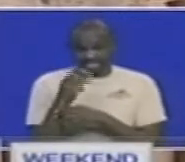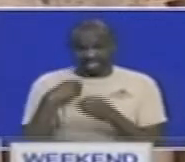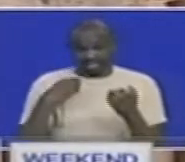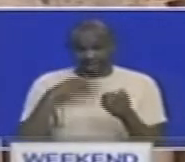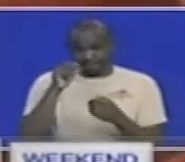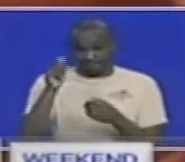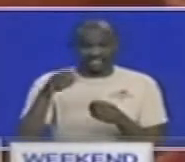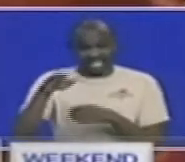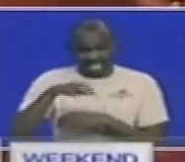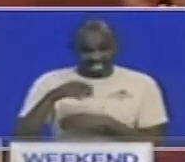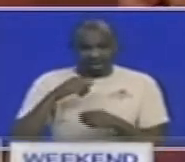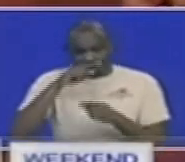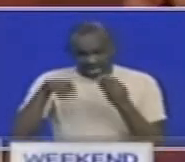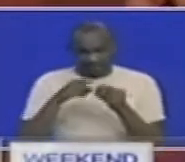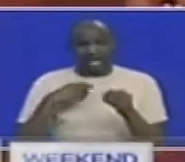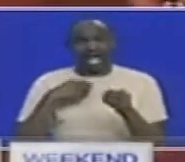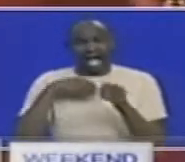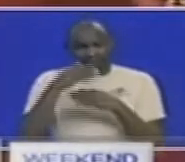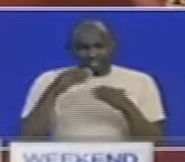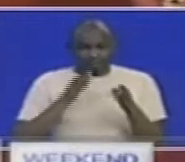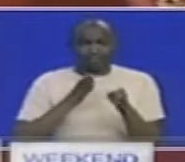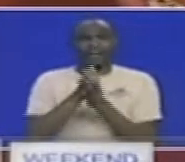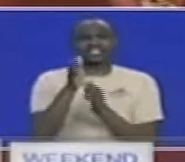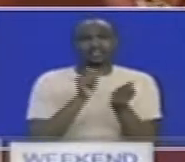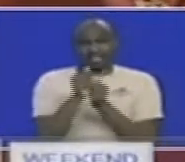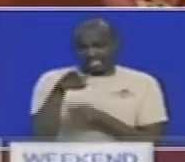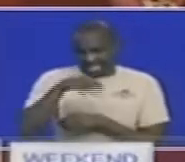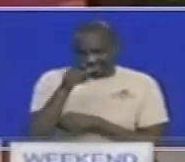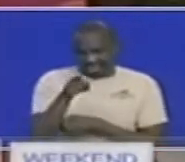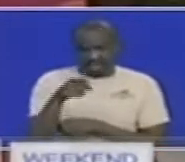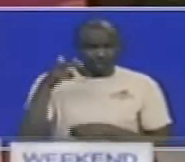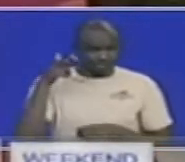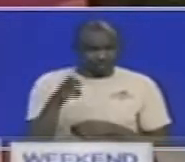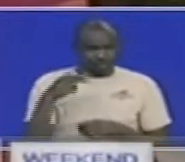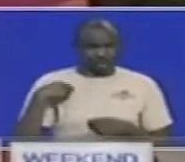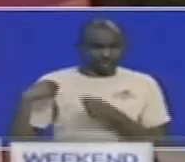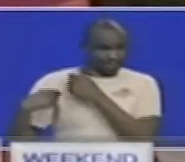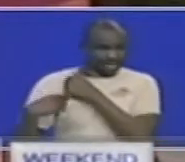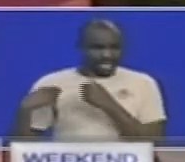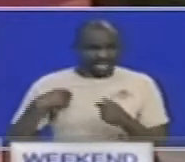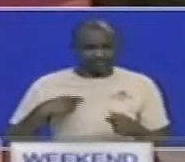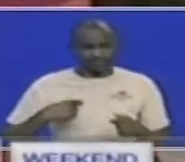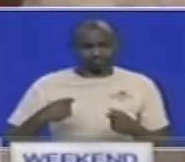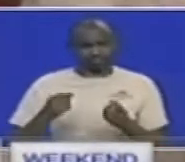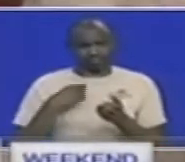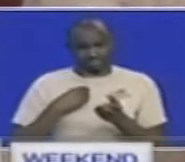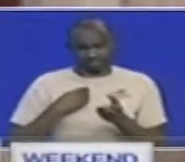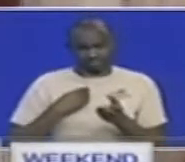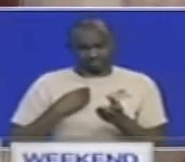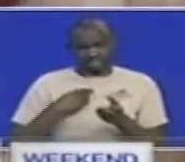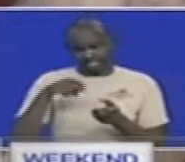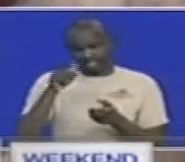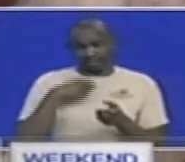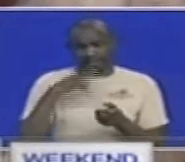an hour after our crew had passed through the area. The bullet hit her on her back and exited from her abdomen.